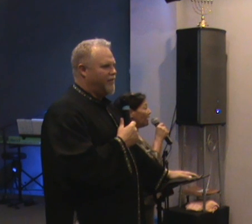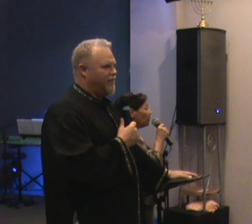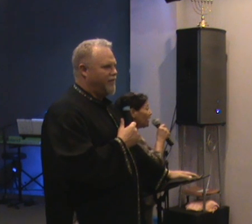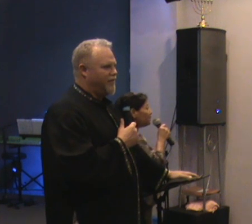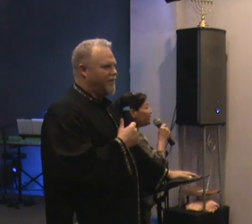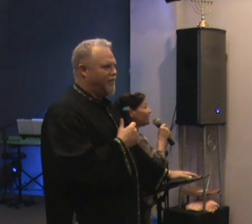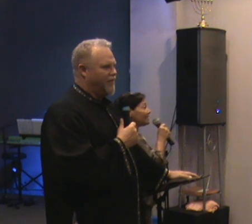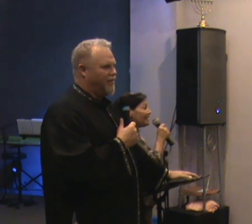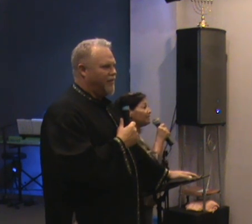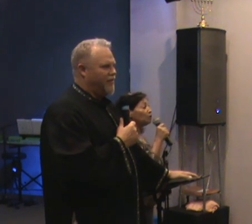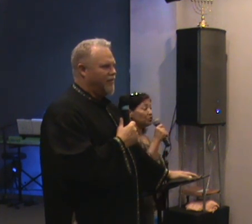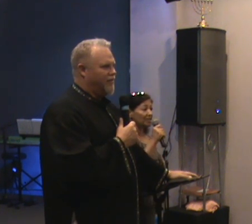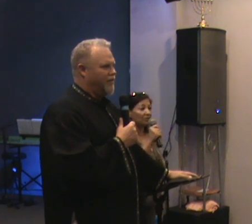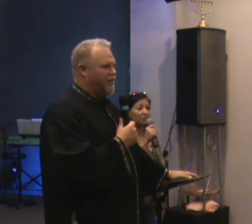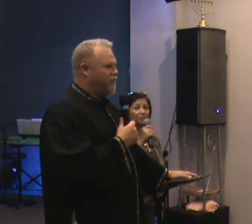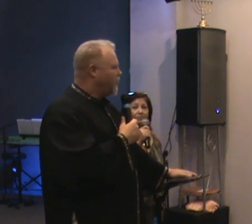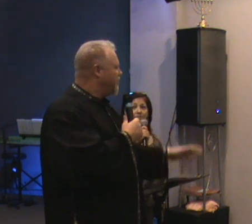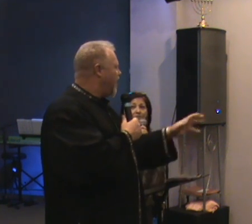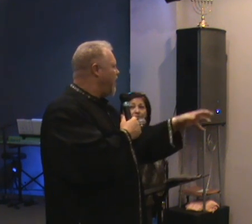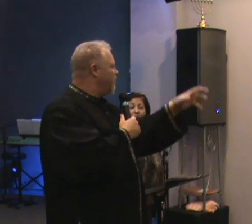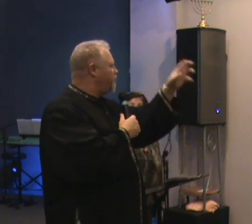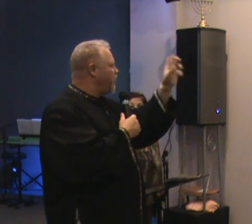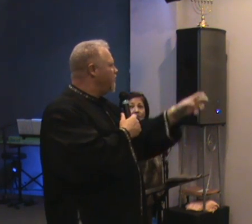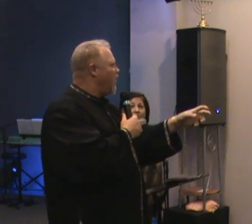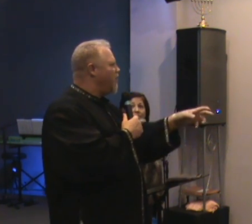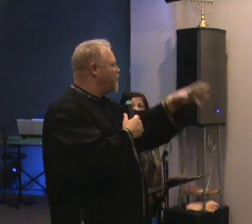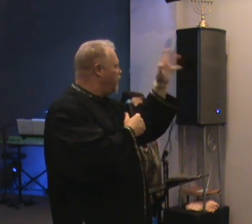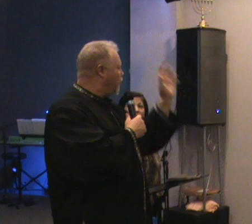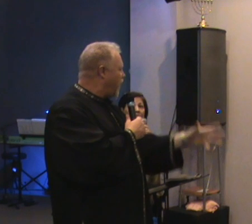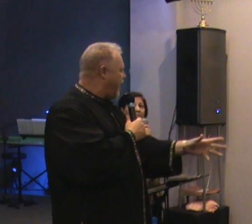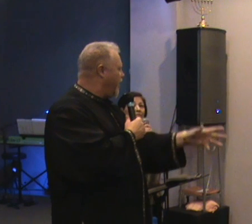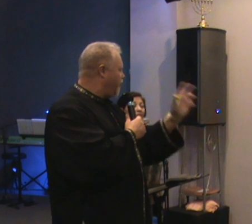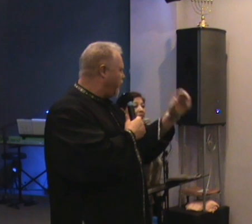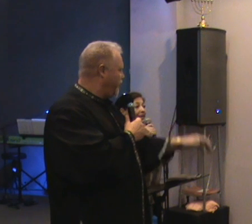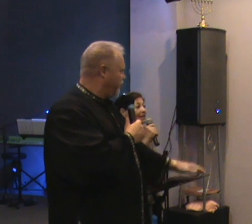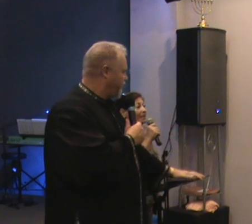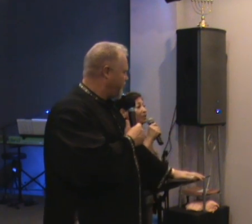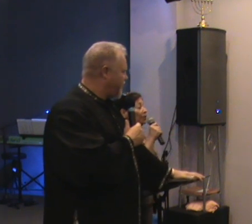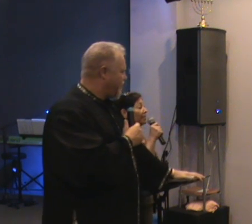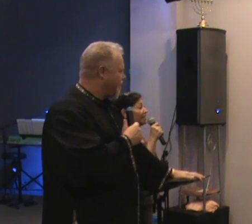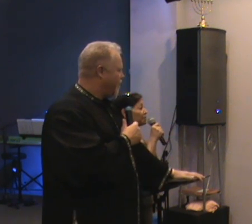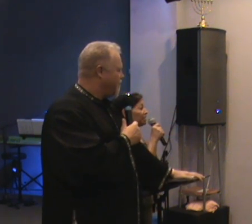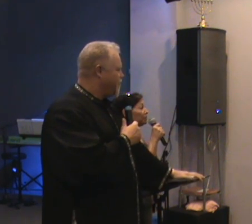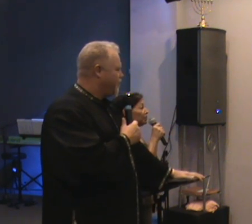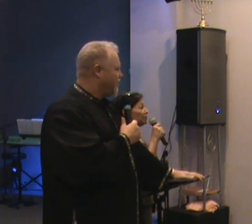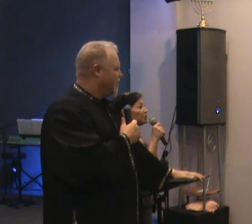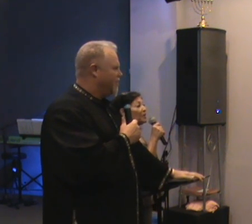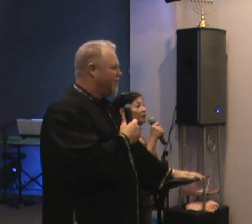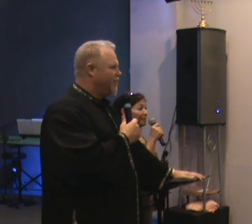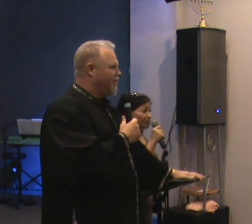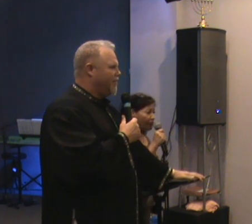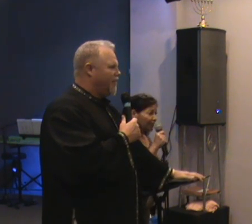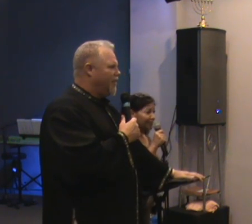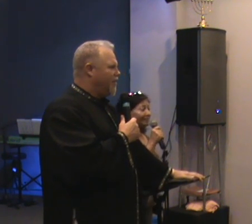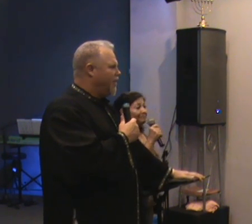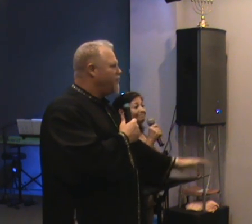aprendido a orar para que se abran los cielos. So today the Spirit of God is going to rain upon you. Y hoy el Espíritu de Dios va a